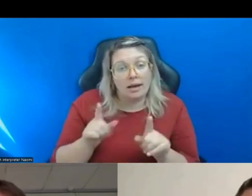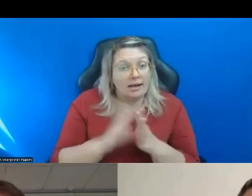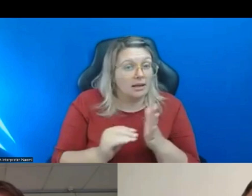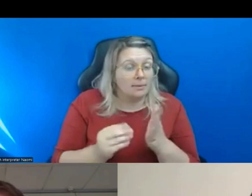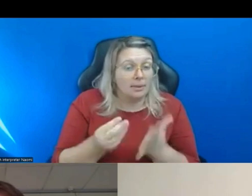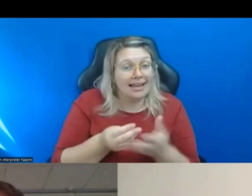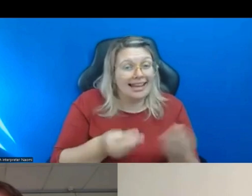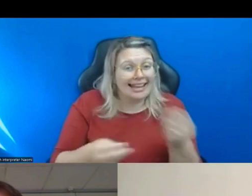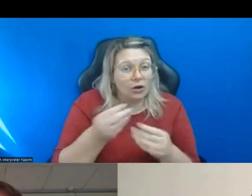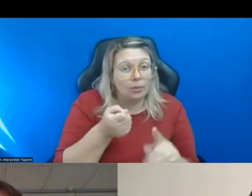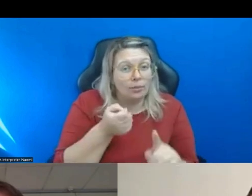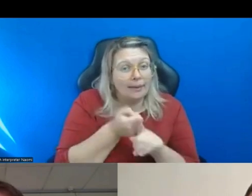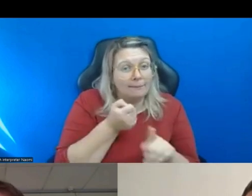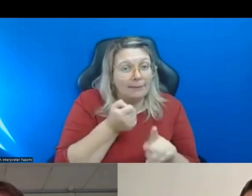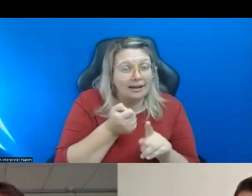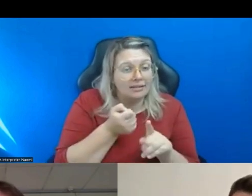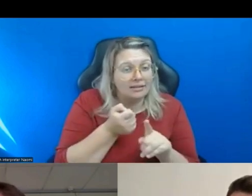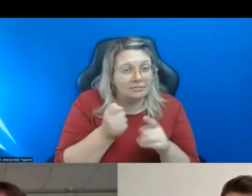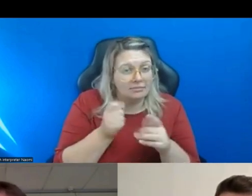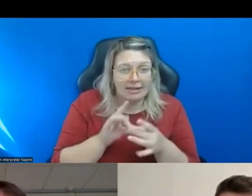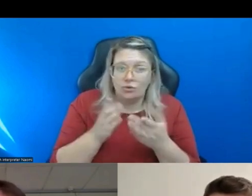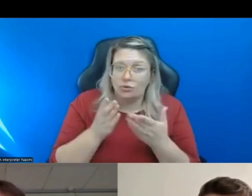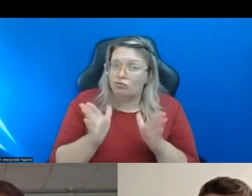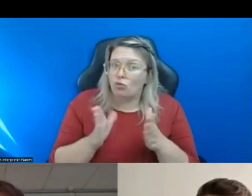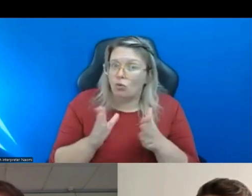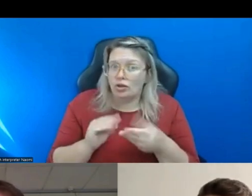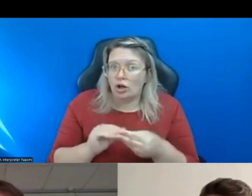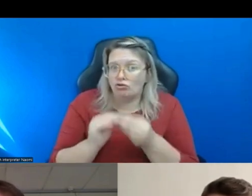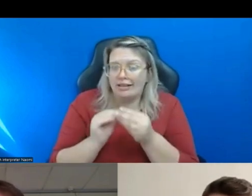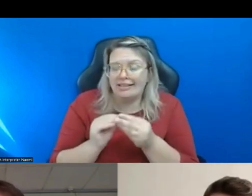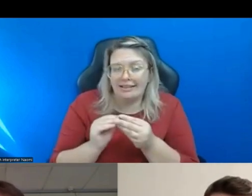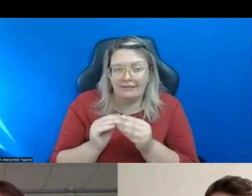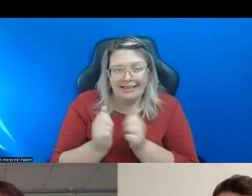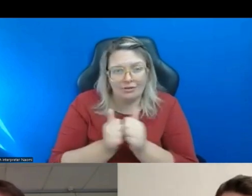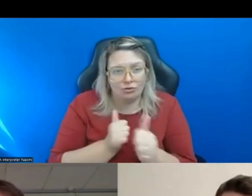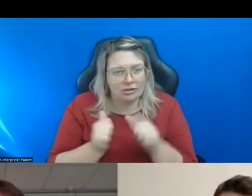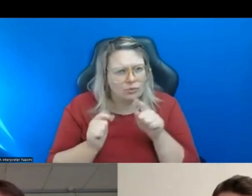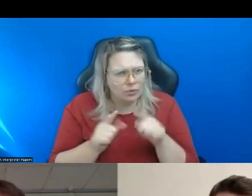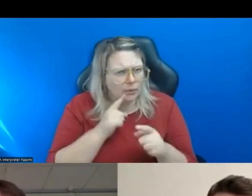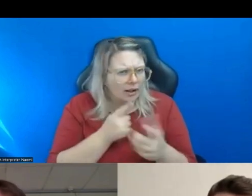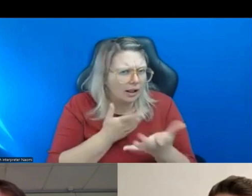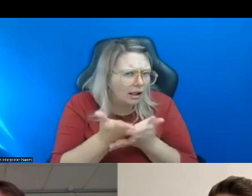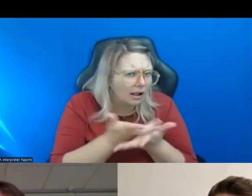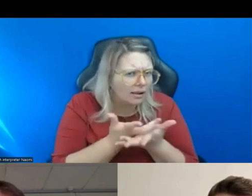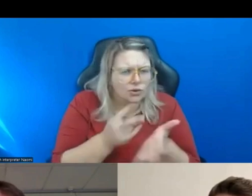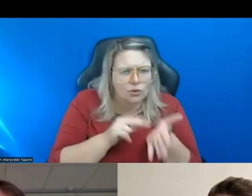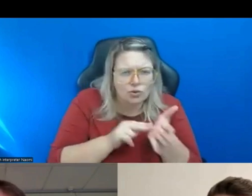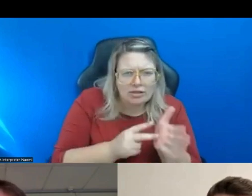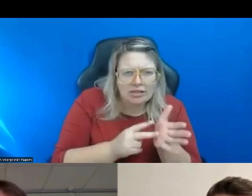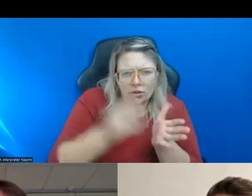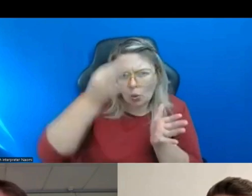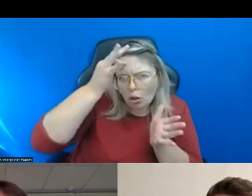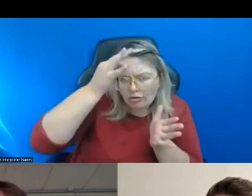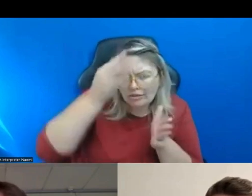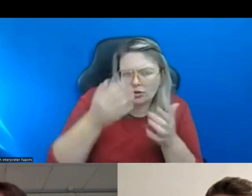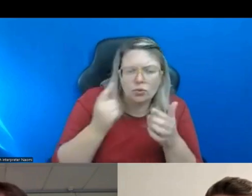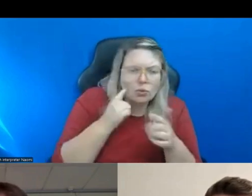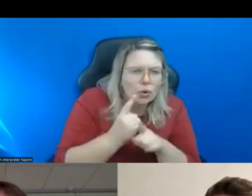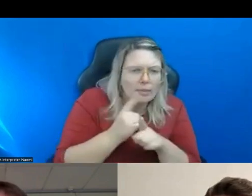cultural sector as part of the broader creative industries, absolutely, we're going to be talking to a strategic authority and to the mayor about their local growth